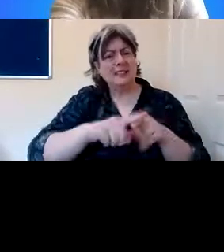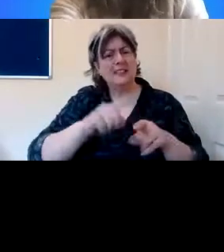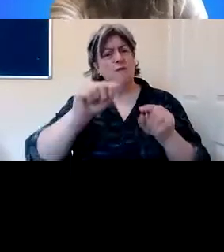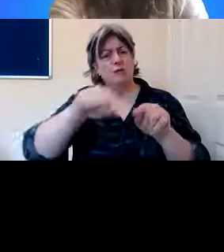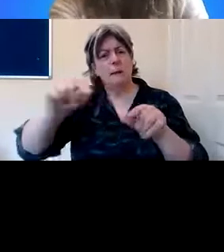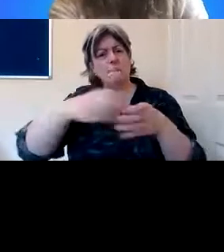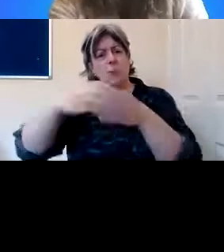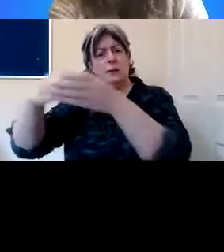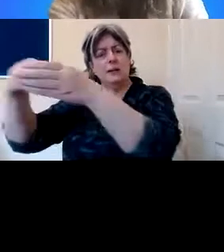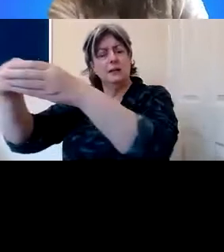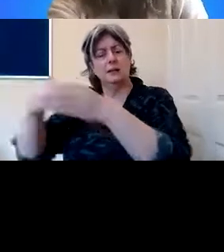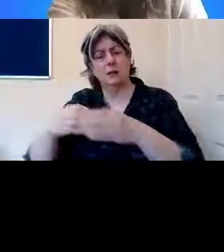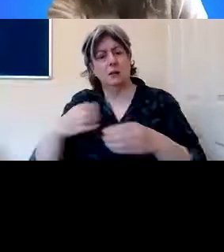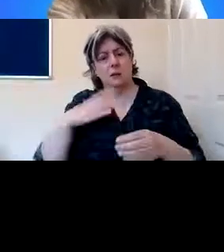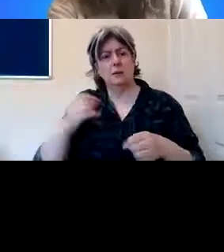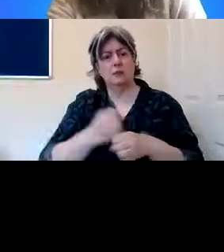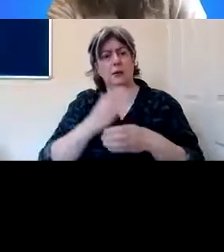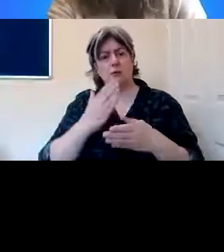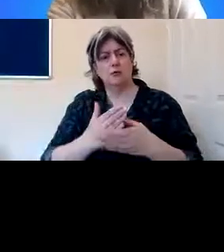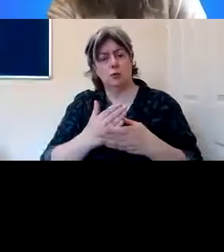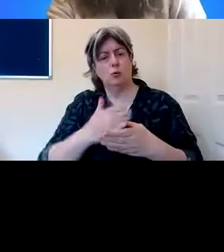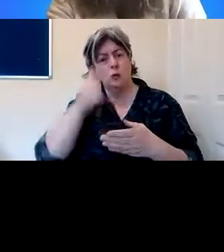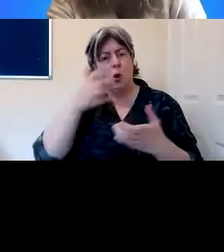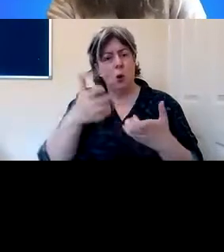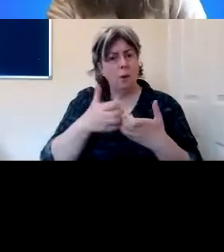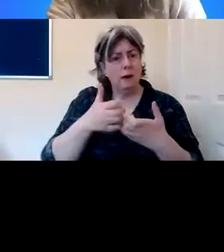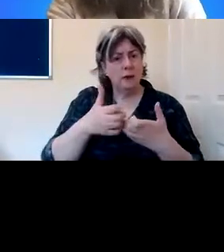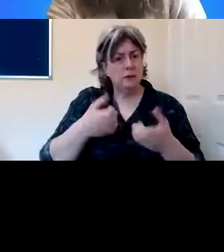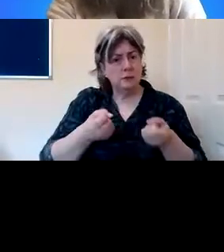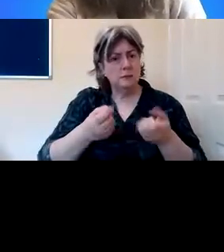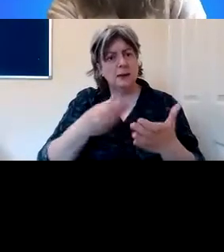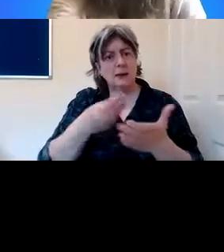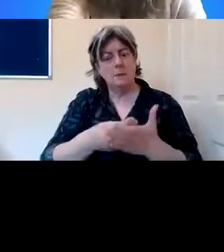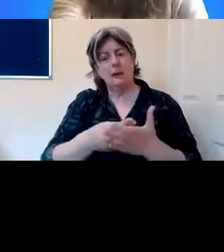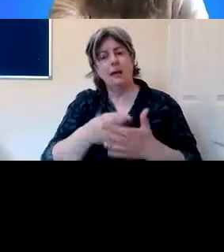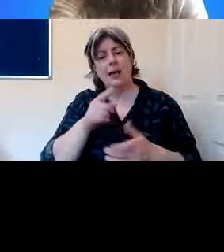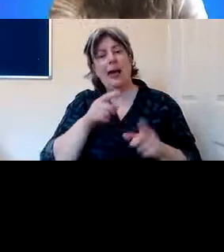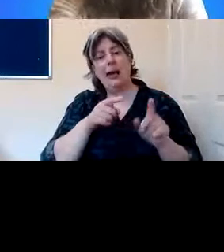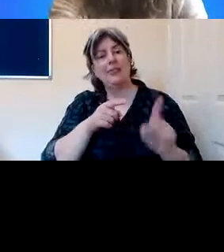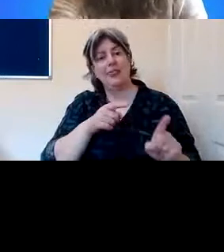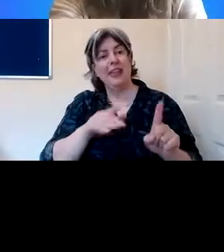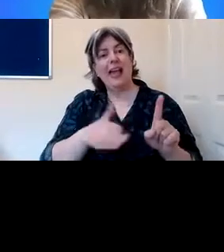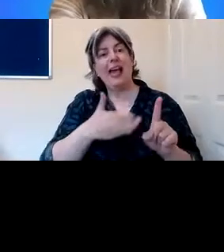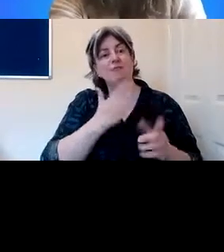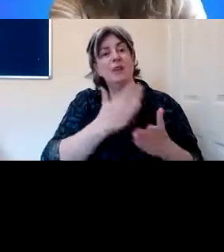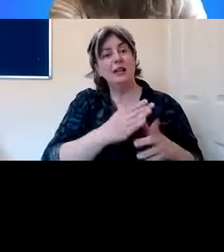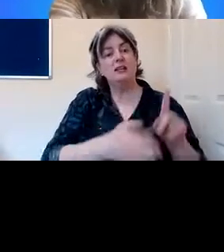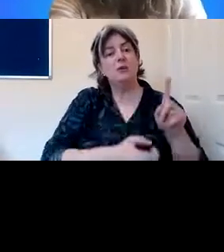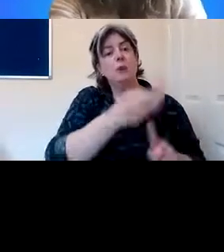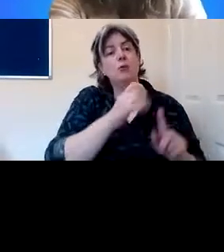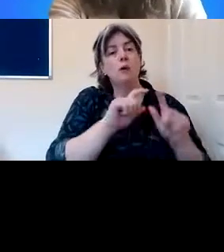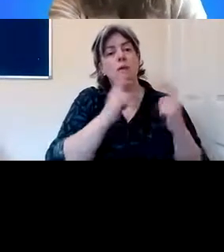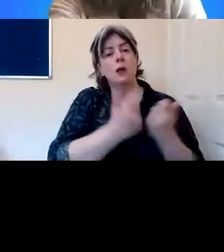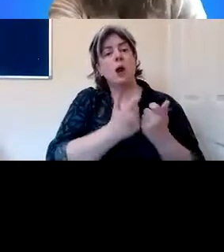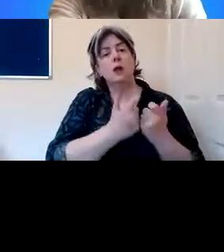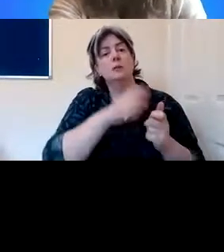actually, you can trace that directly into improving the classroom experience and in supporting people who are actually delivering